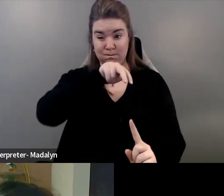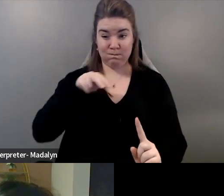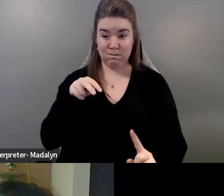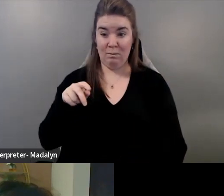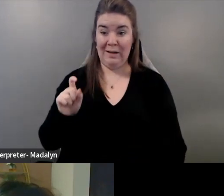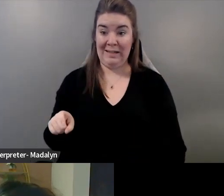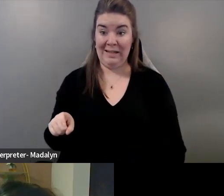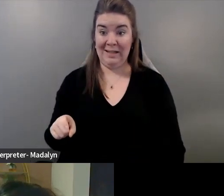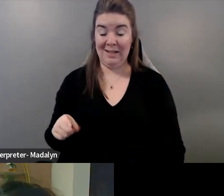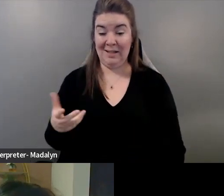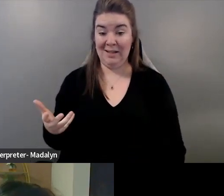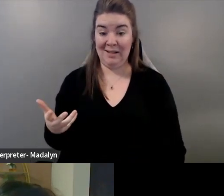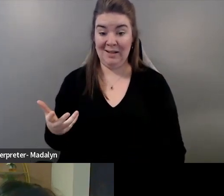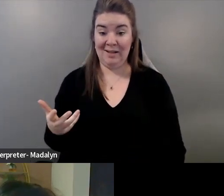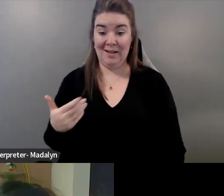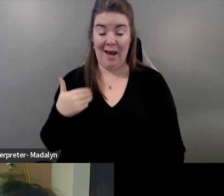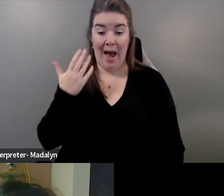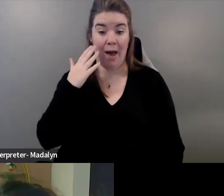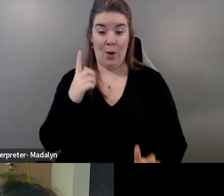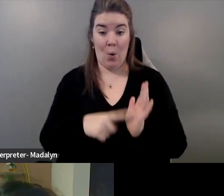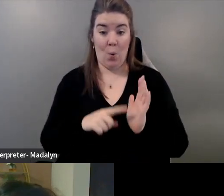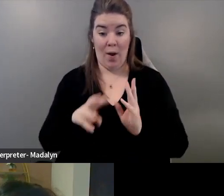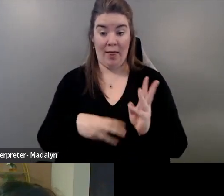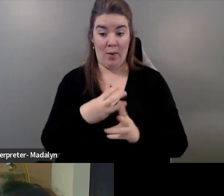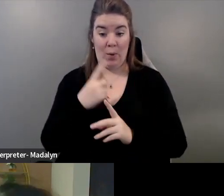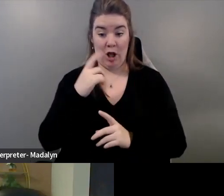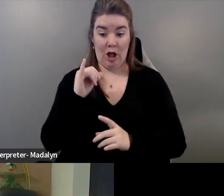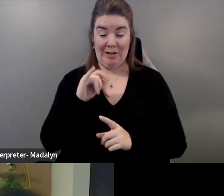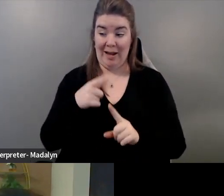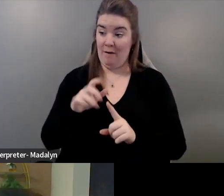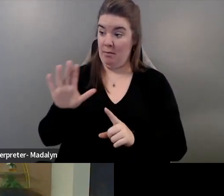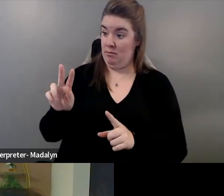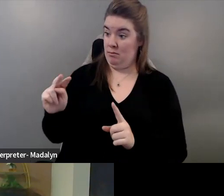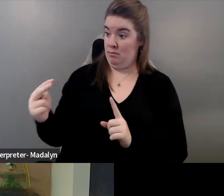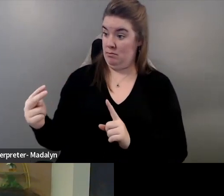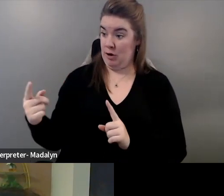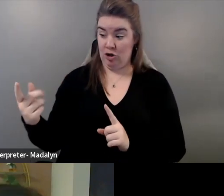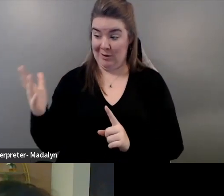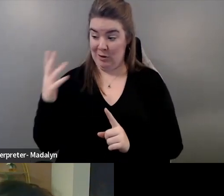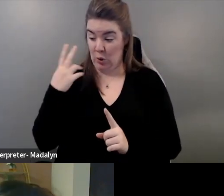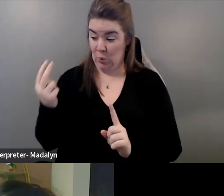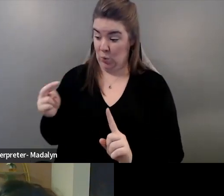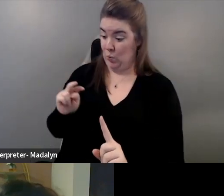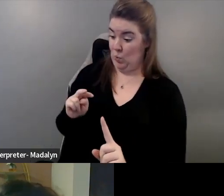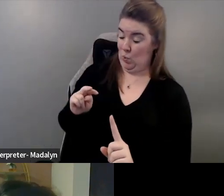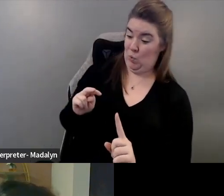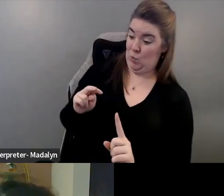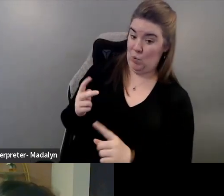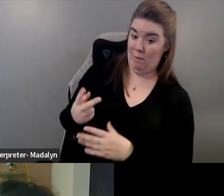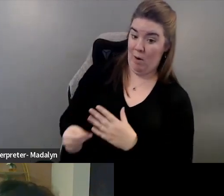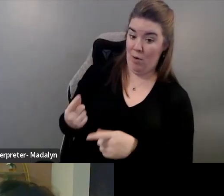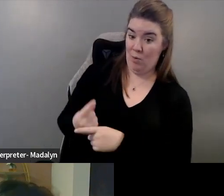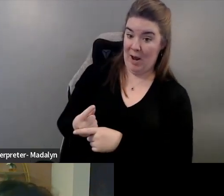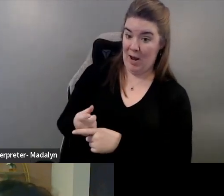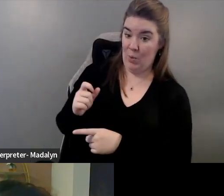right? I don't know what the world looks like from where Dr. Franche is sitting, and she absolutely doesn't know what the world looks like from where I'm sitting, right? We